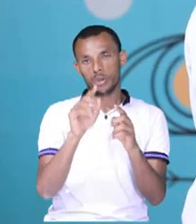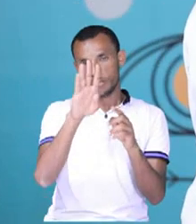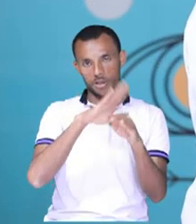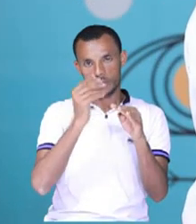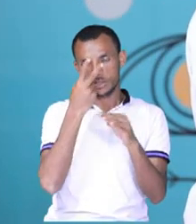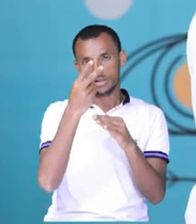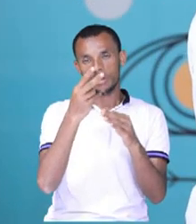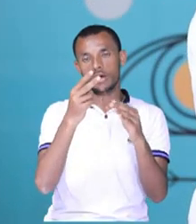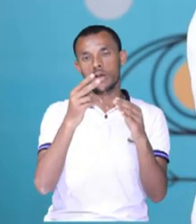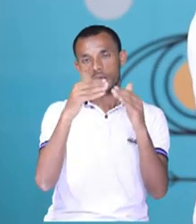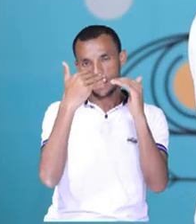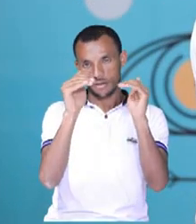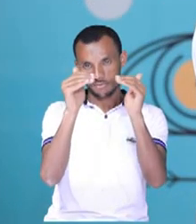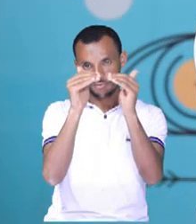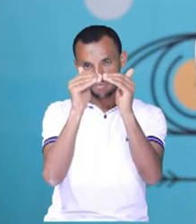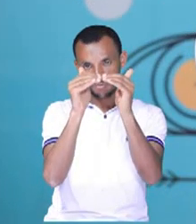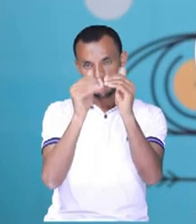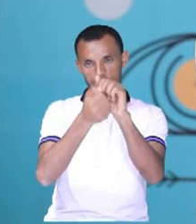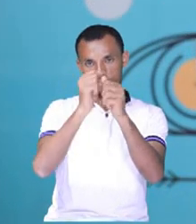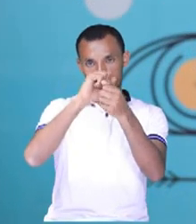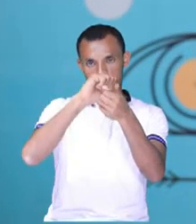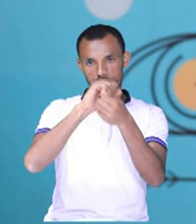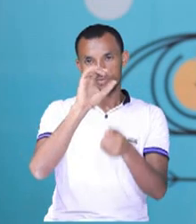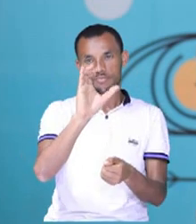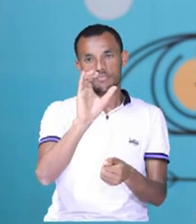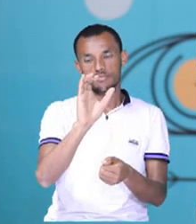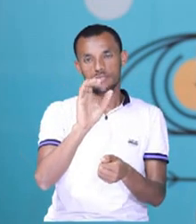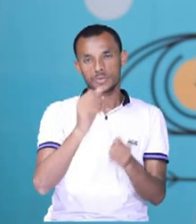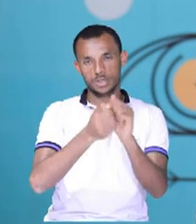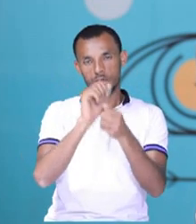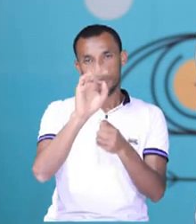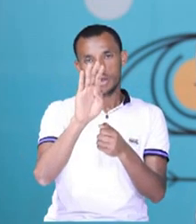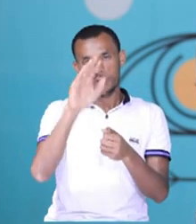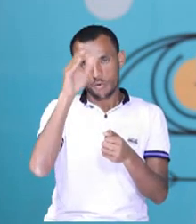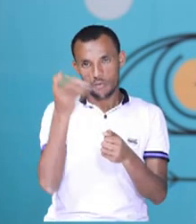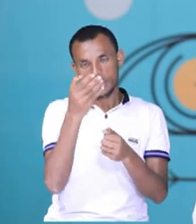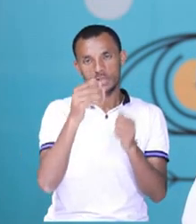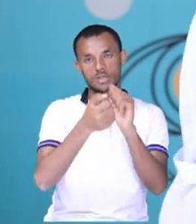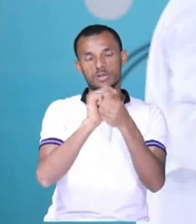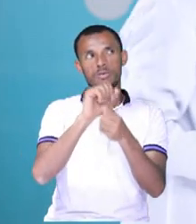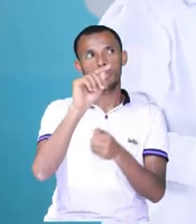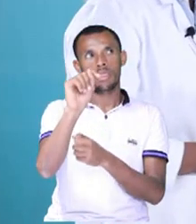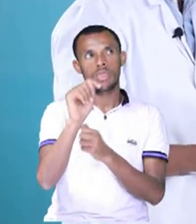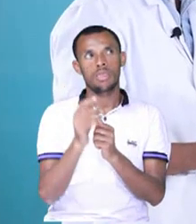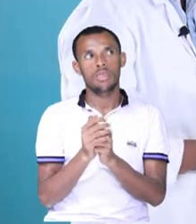B, rate is equals to changing concentration of B over change of T.